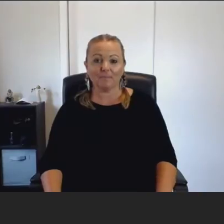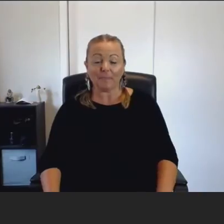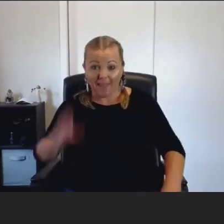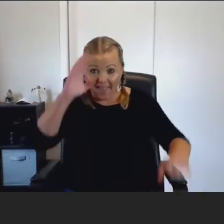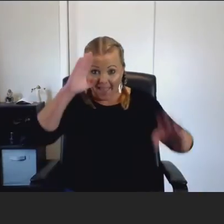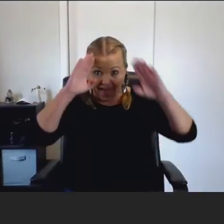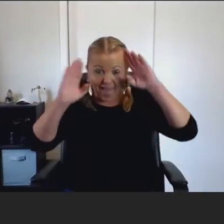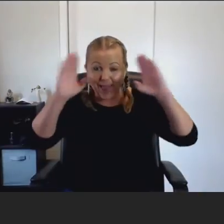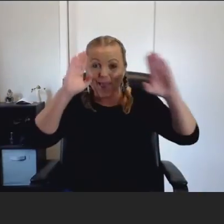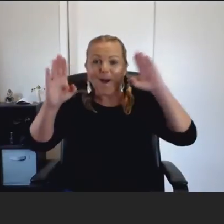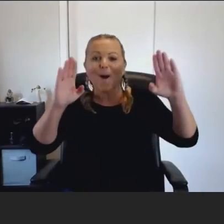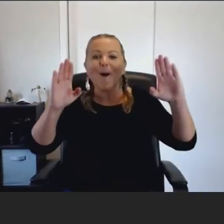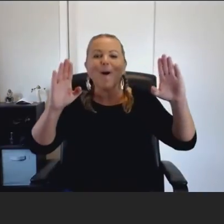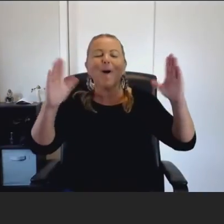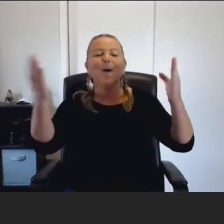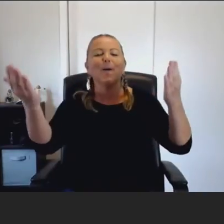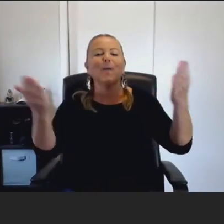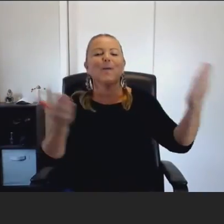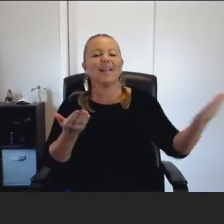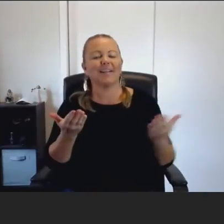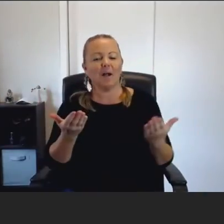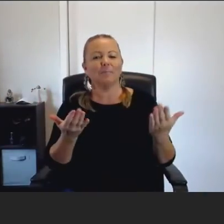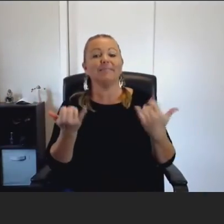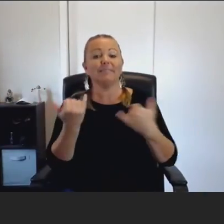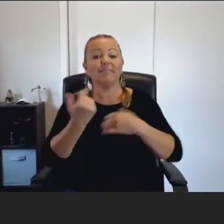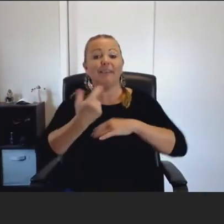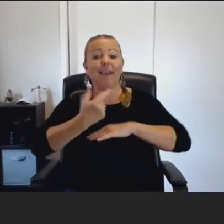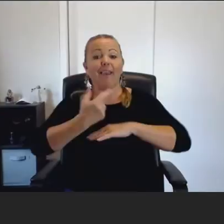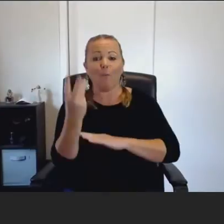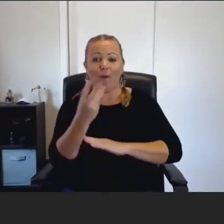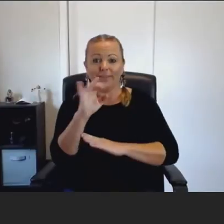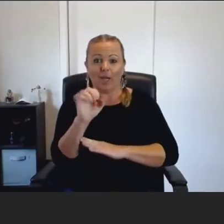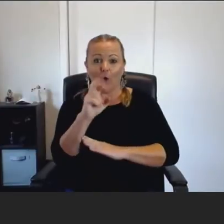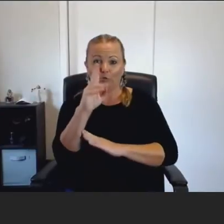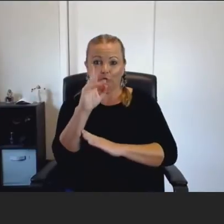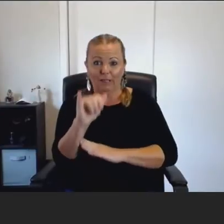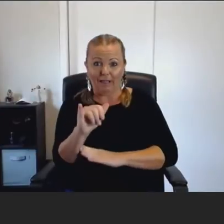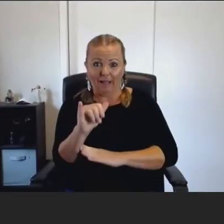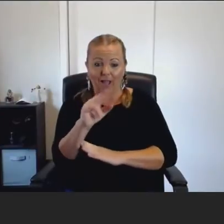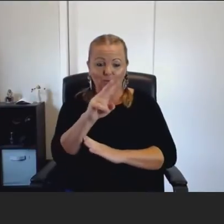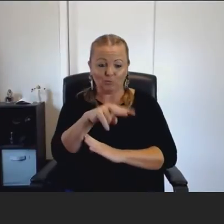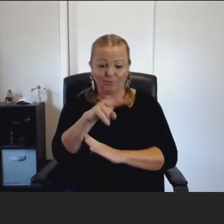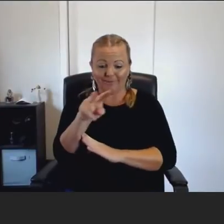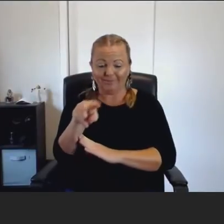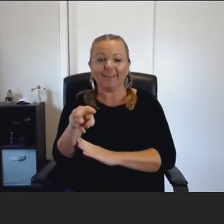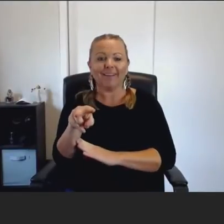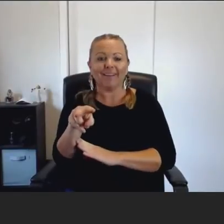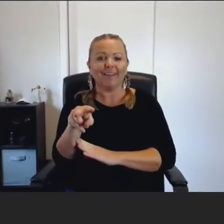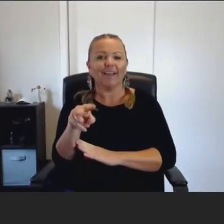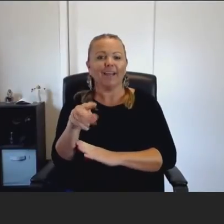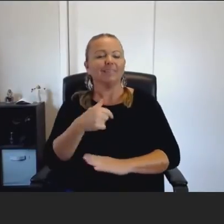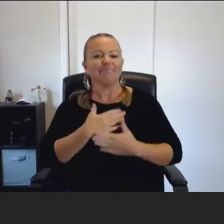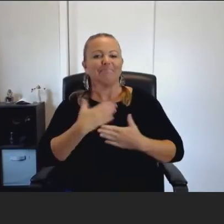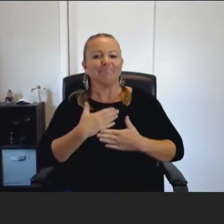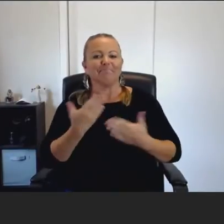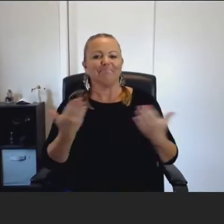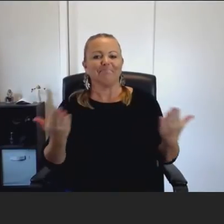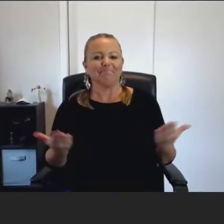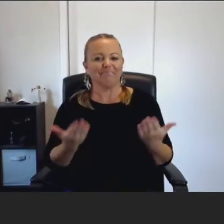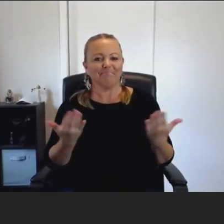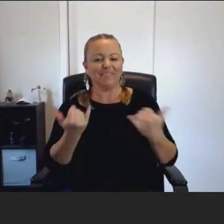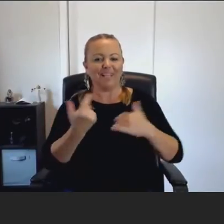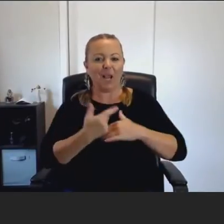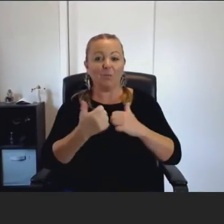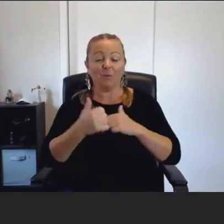Hello, everyone, and welcome. It is Wednesday, July 22nd, and I am glad to get to be with you yet again